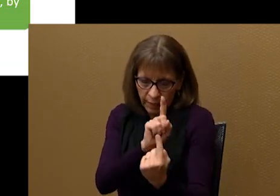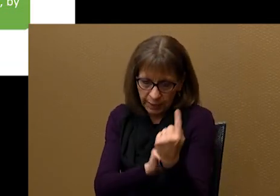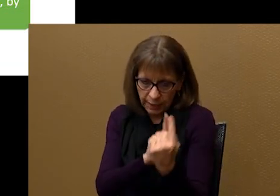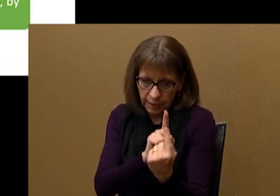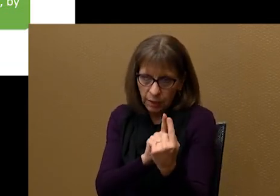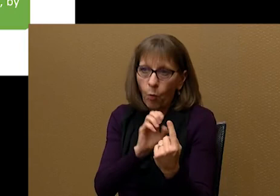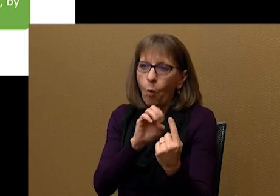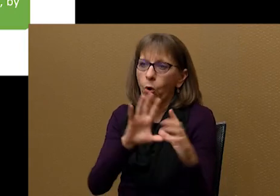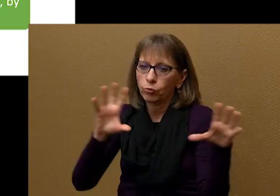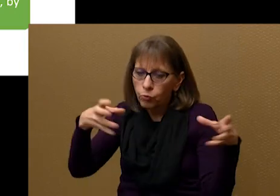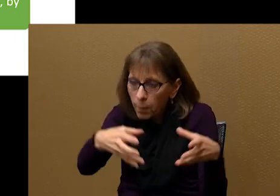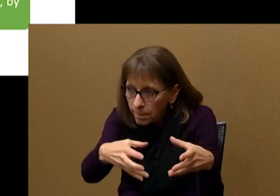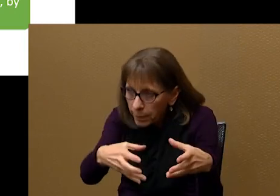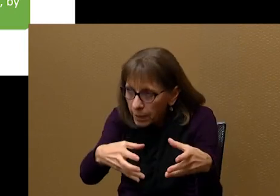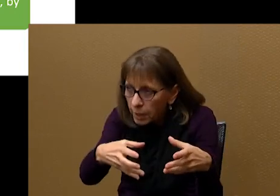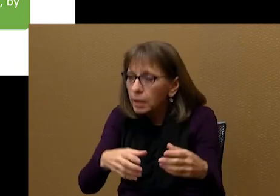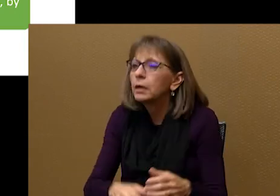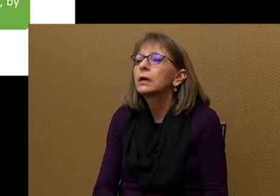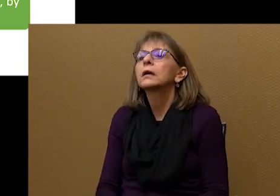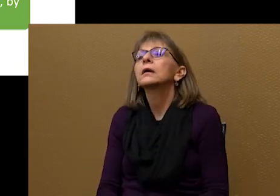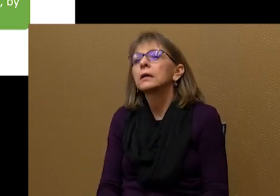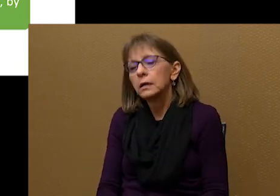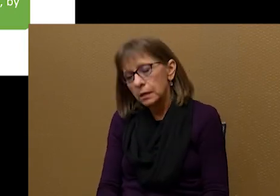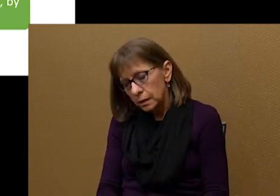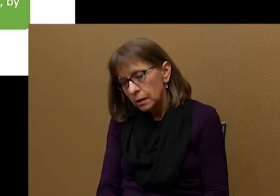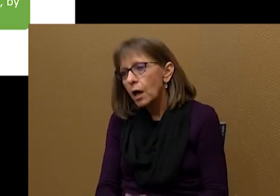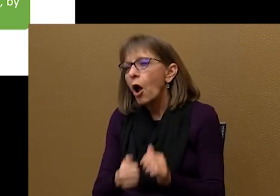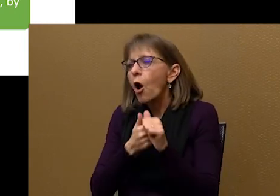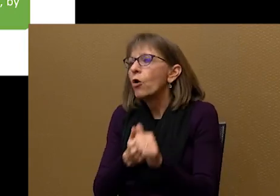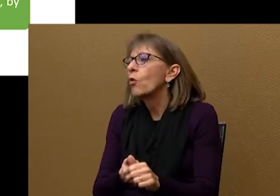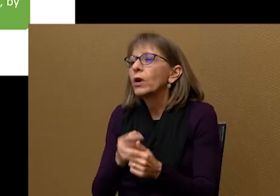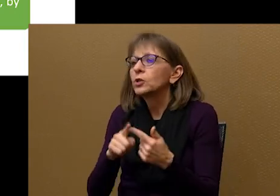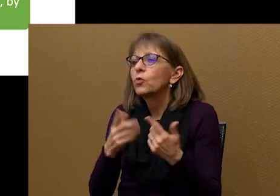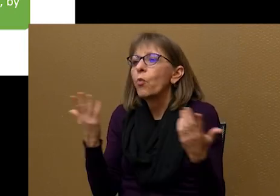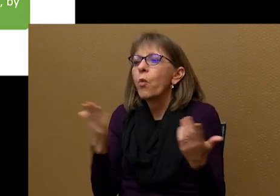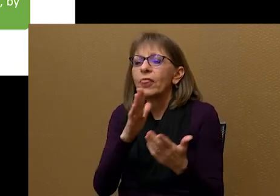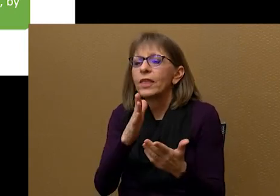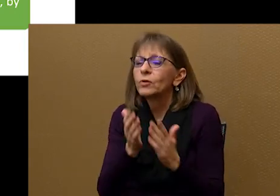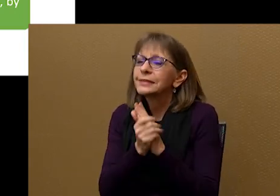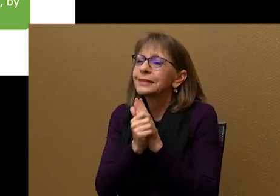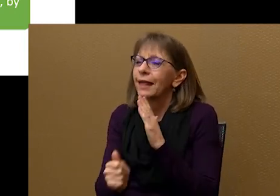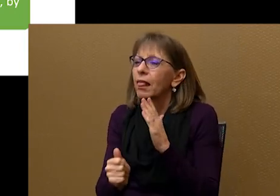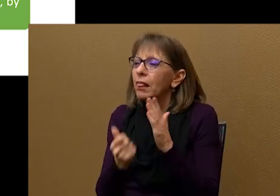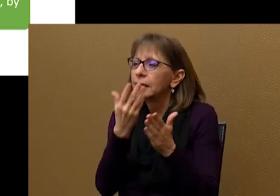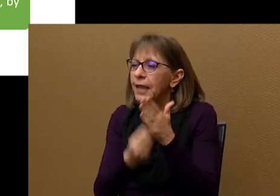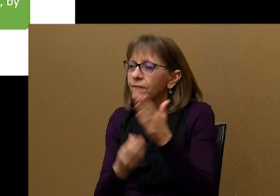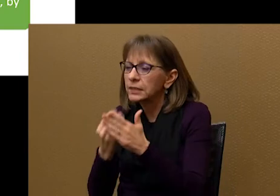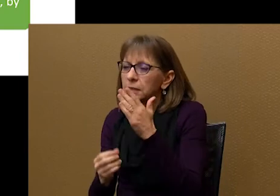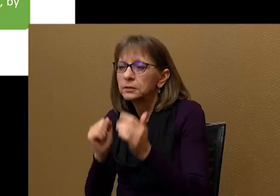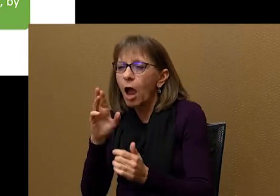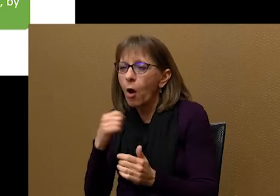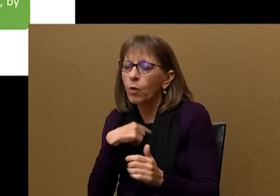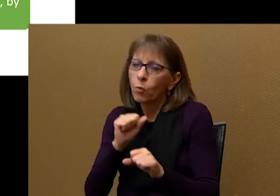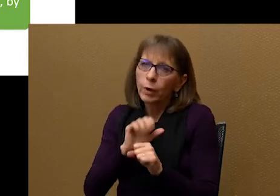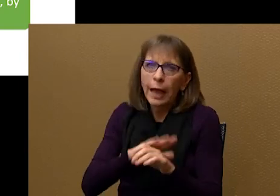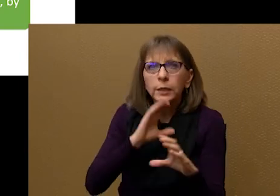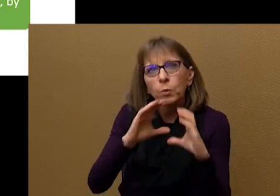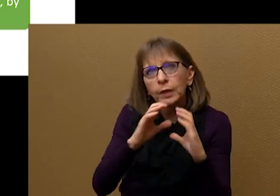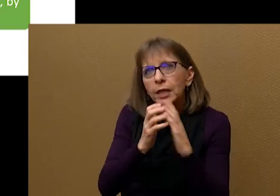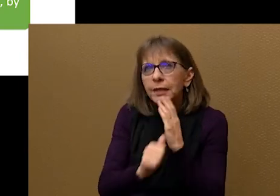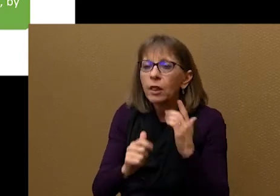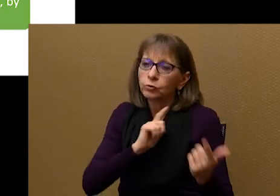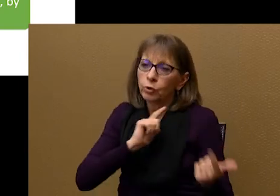or in groups. According to identified skill deficits, we're going to work on particular communication skills right now. Turn taking,